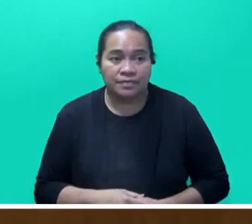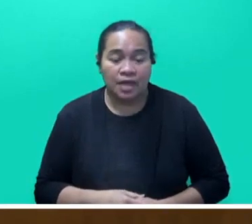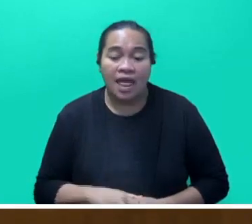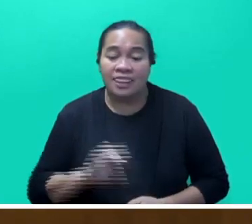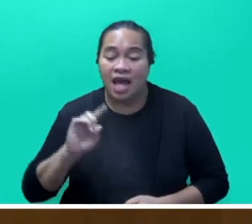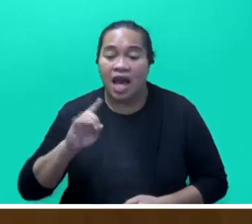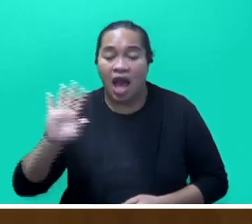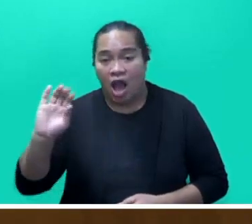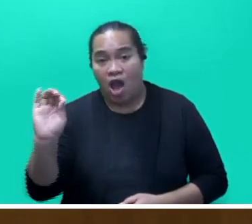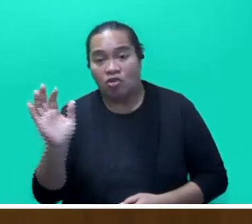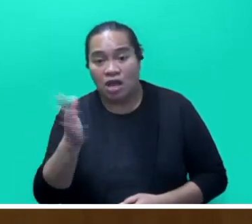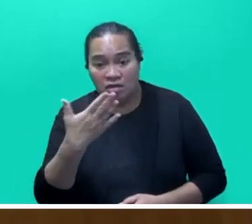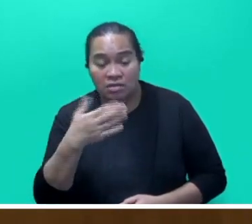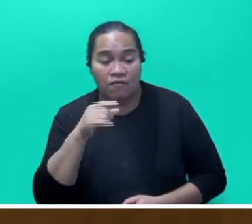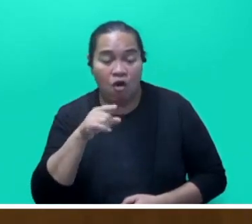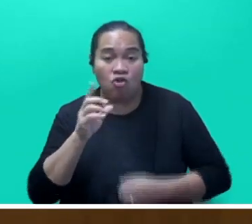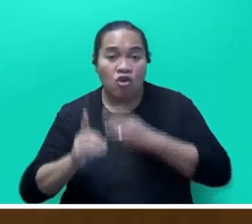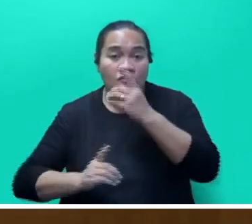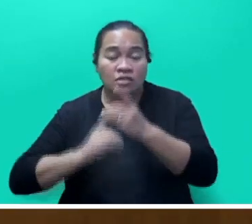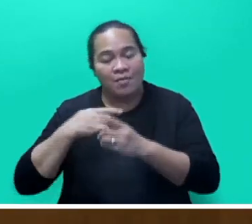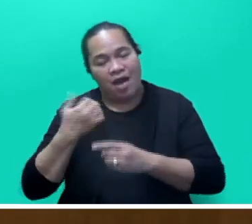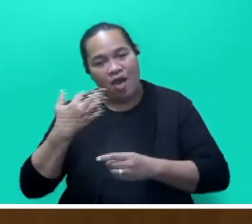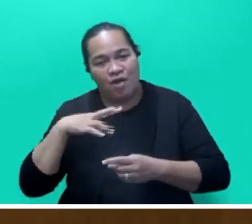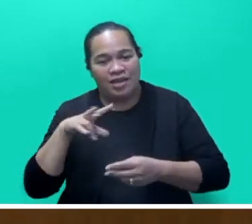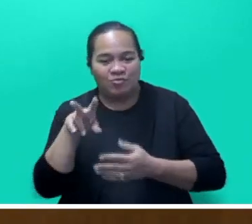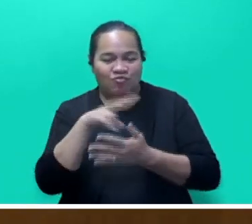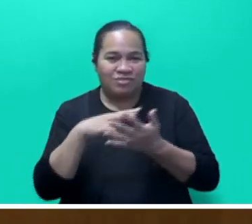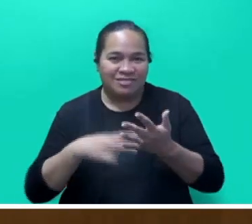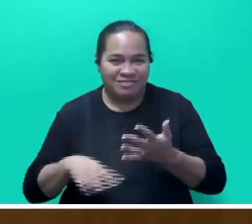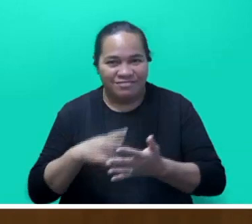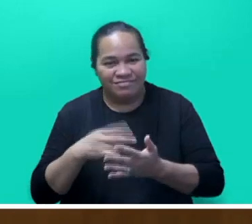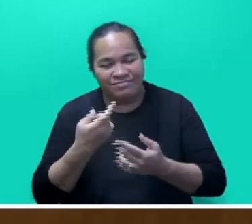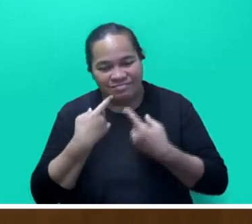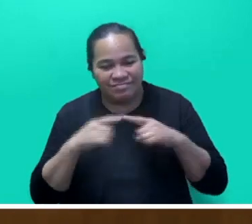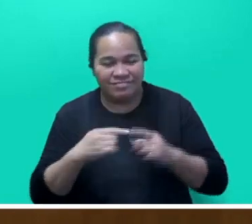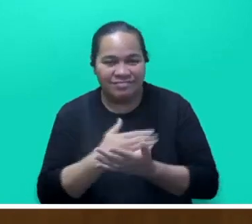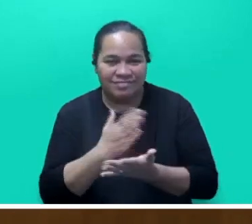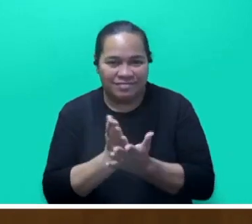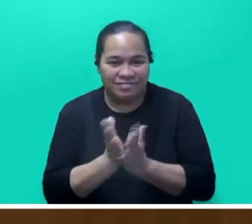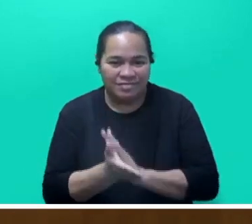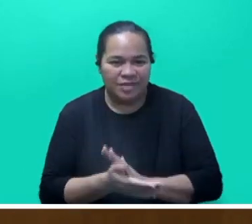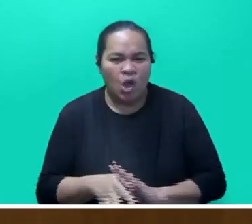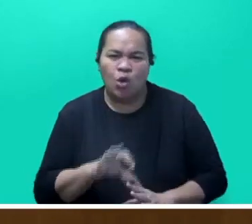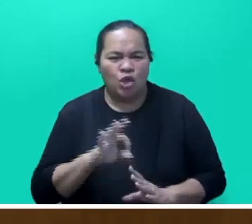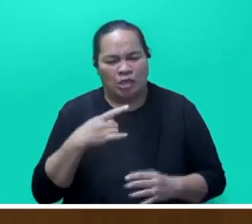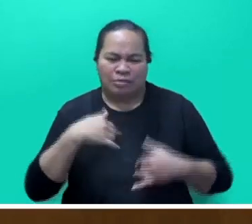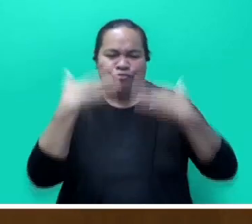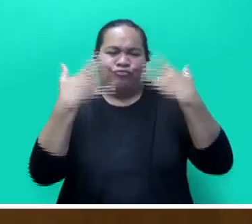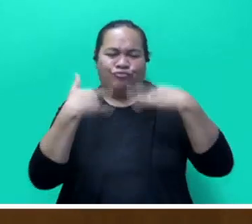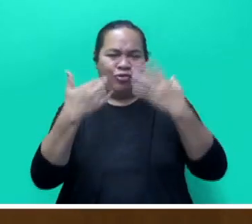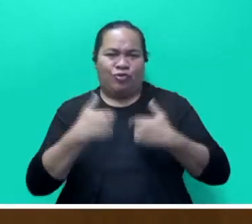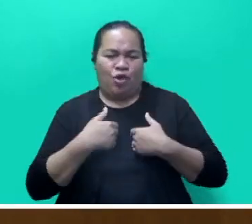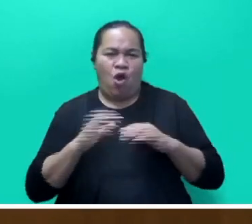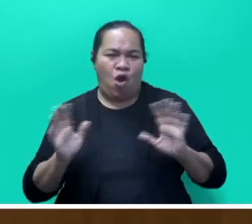outcomes of that conference are those that I've read out. And we don't take all the credit because a lot of these discussions